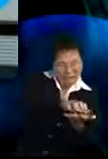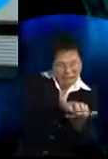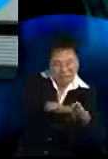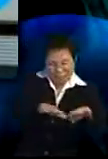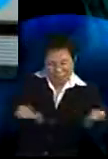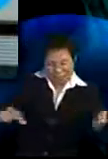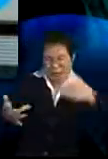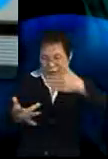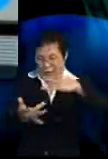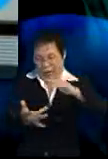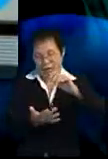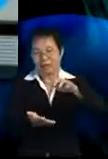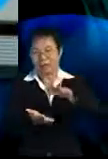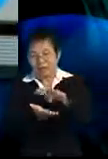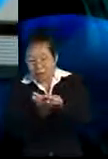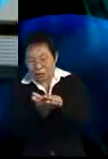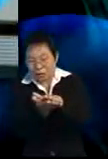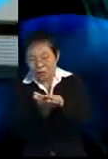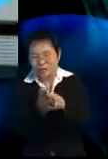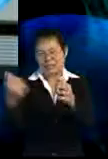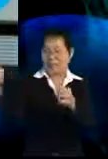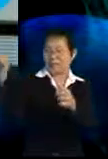surface in contact, the greater the